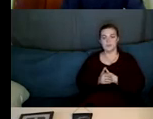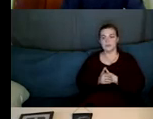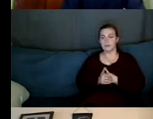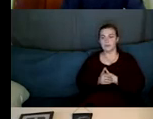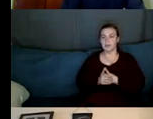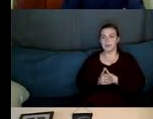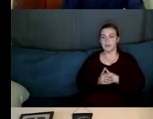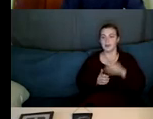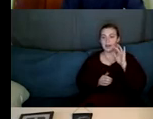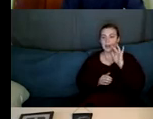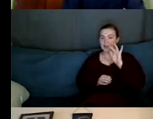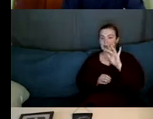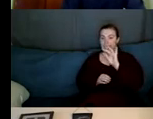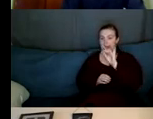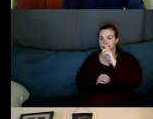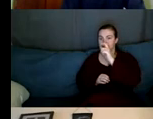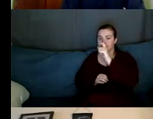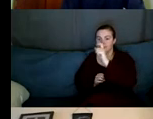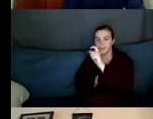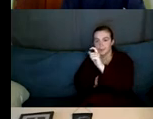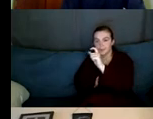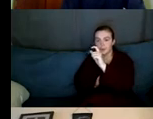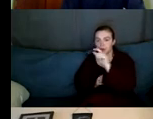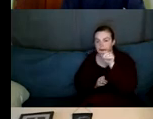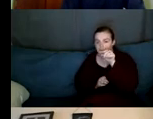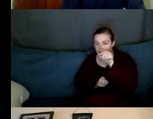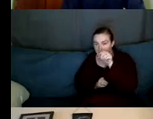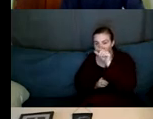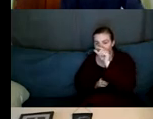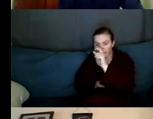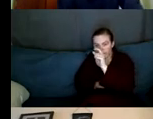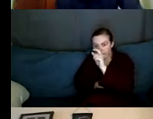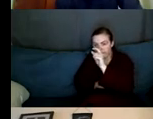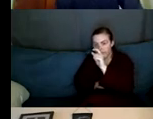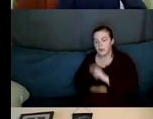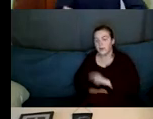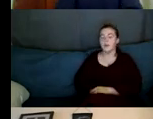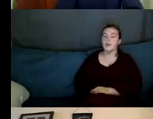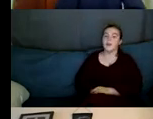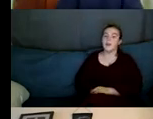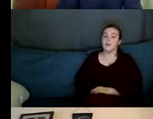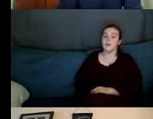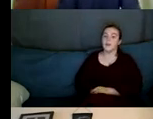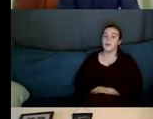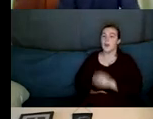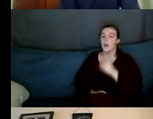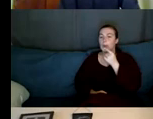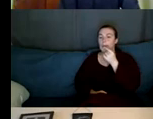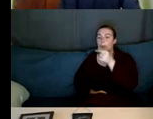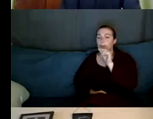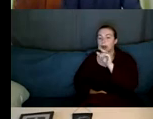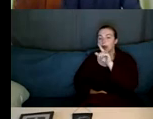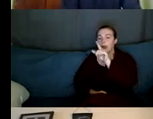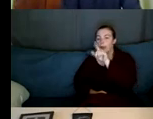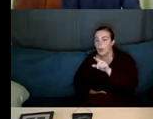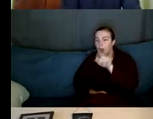is click this little insignia here, which is a little, green cross, and that will open